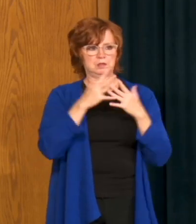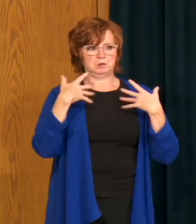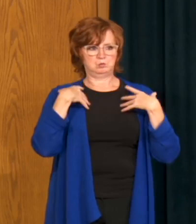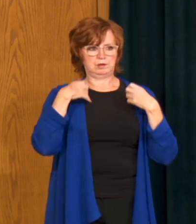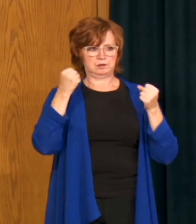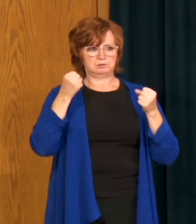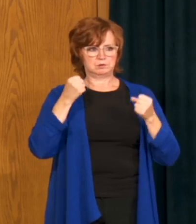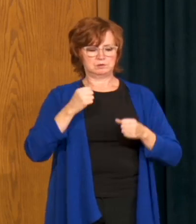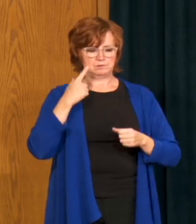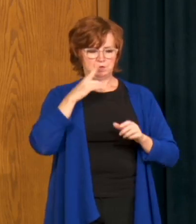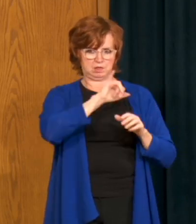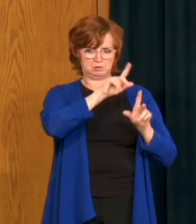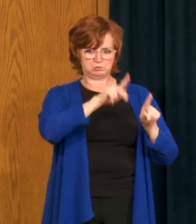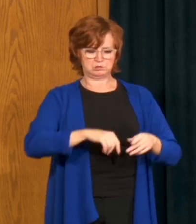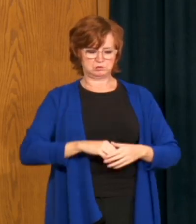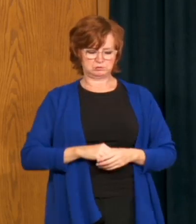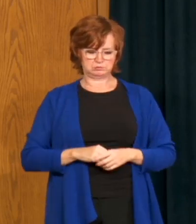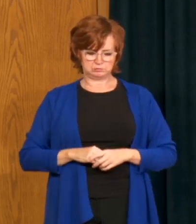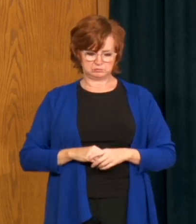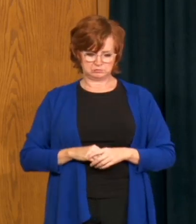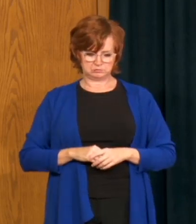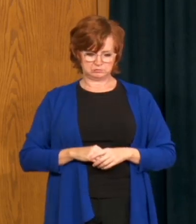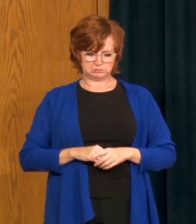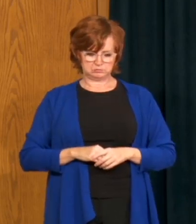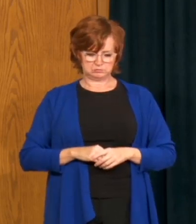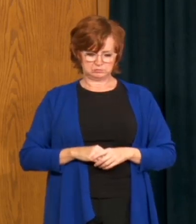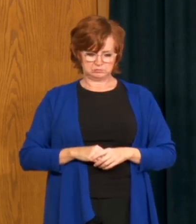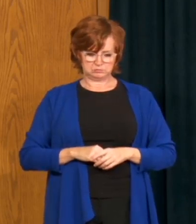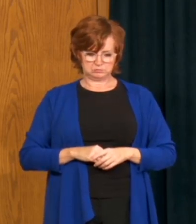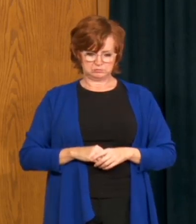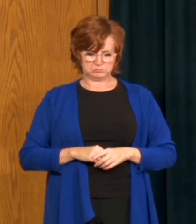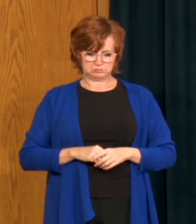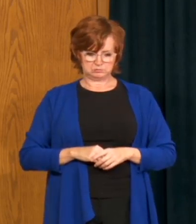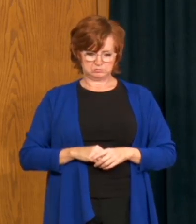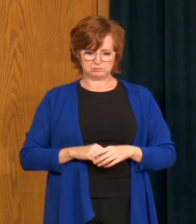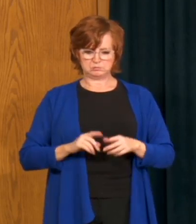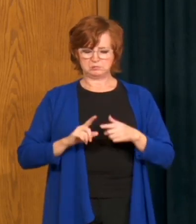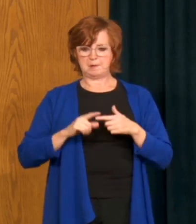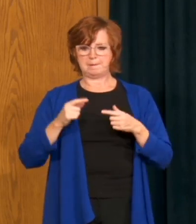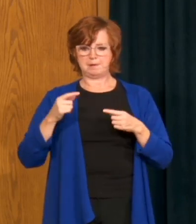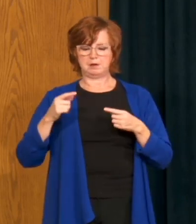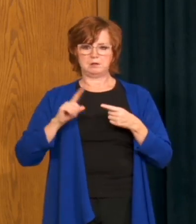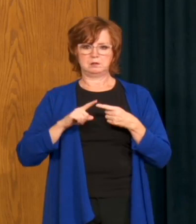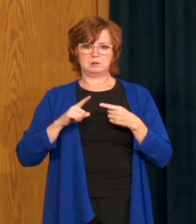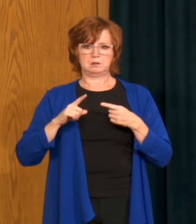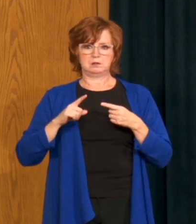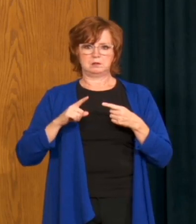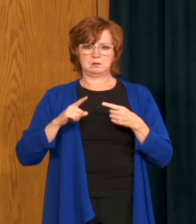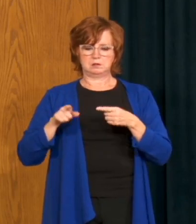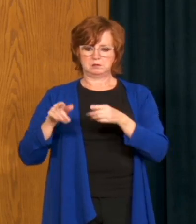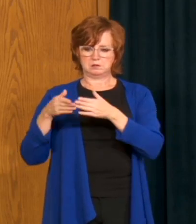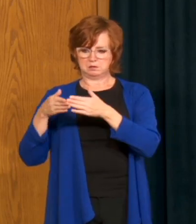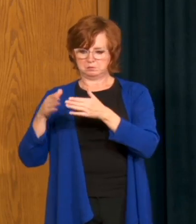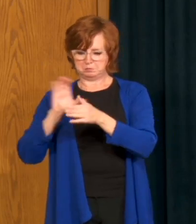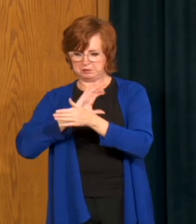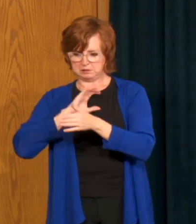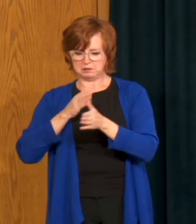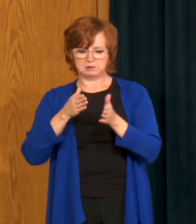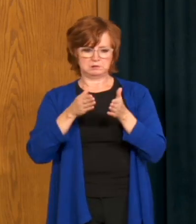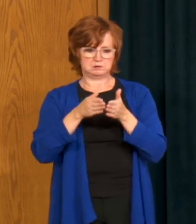And from my perspective, public health, mental health and addictions police services work quite closely on this